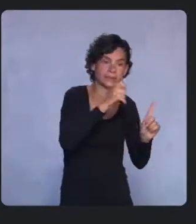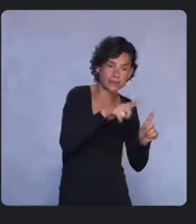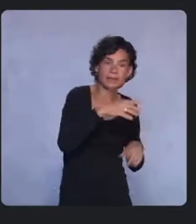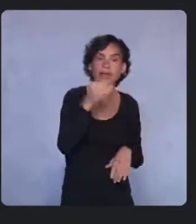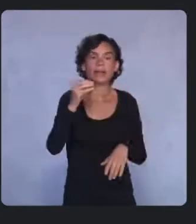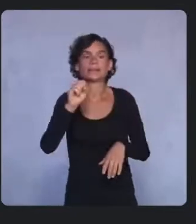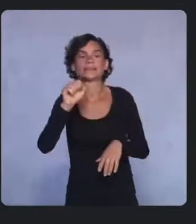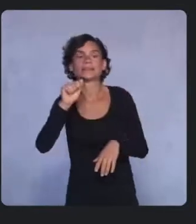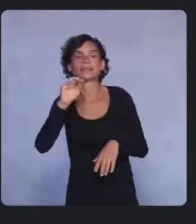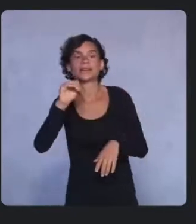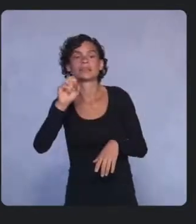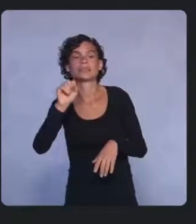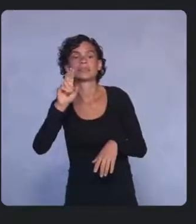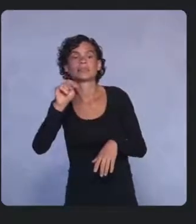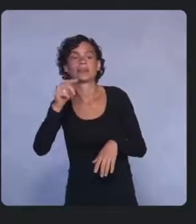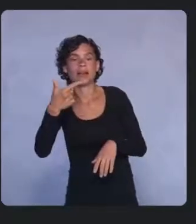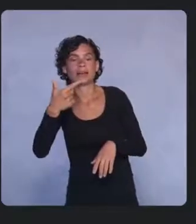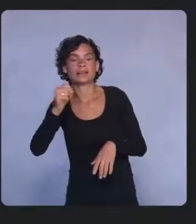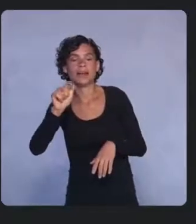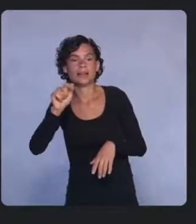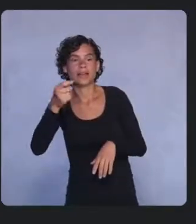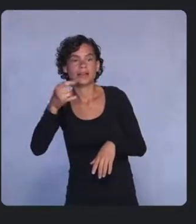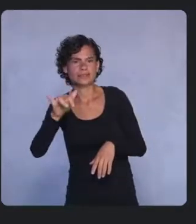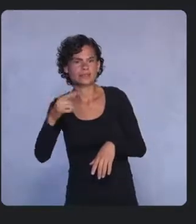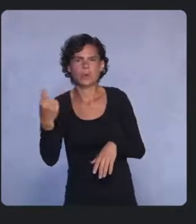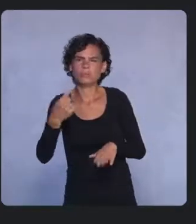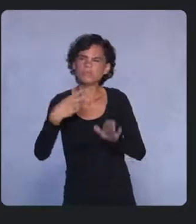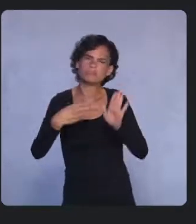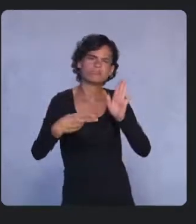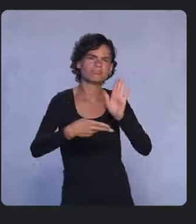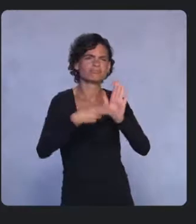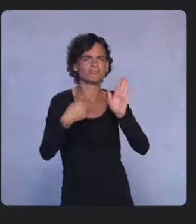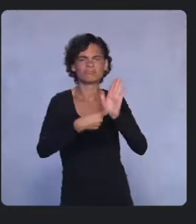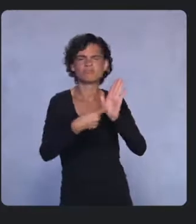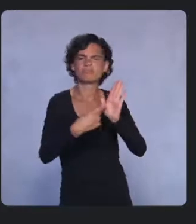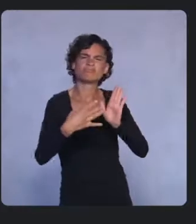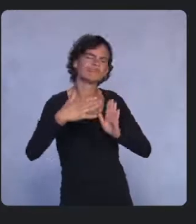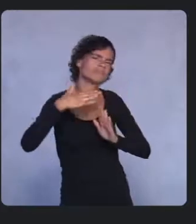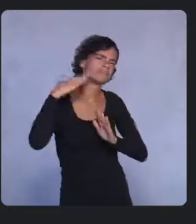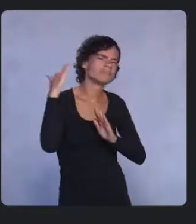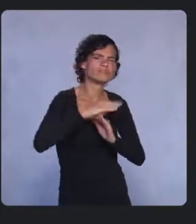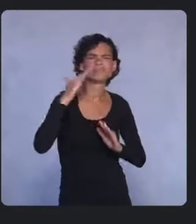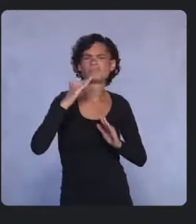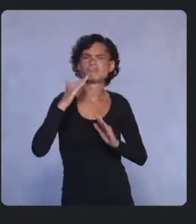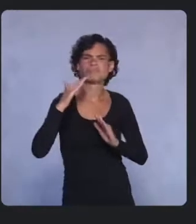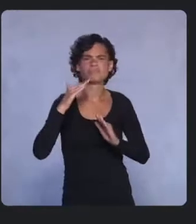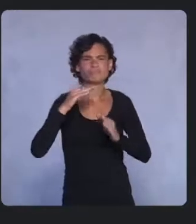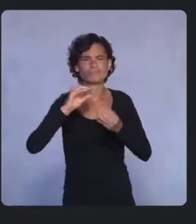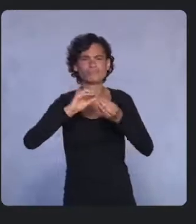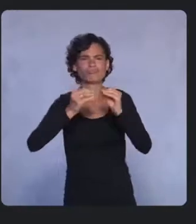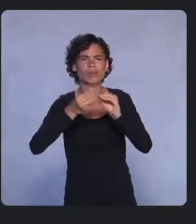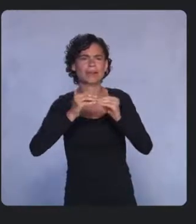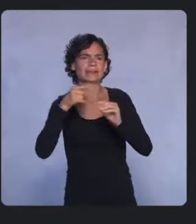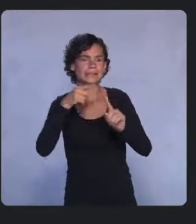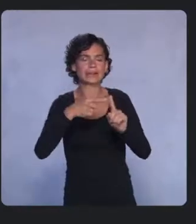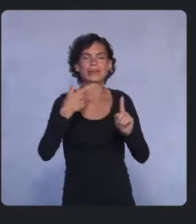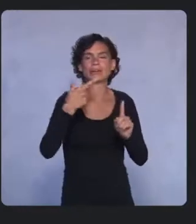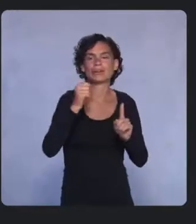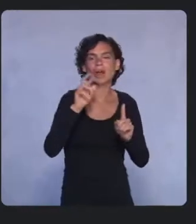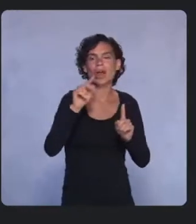have continually received the highest security rating in Gartner's annual Mobile OS Comparison